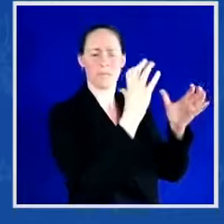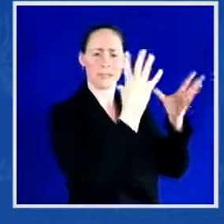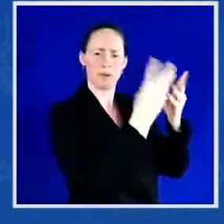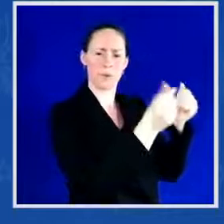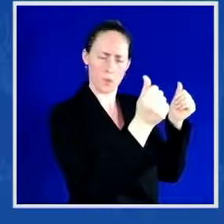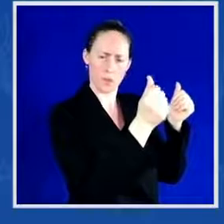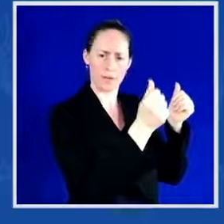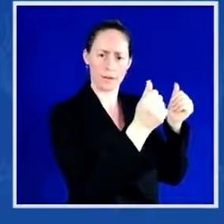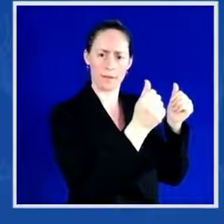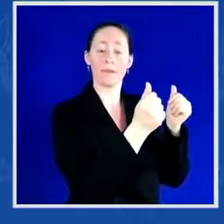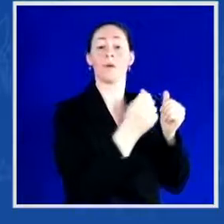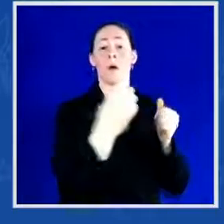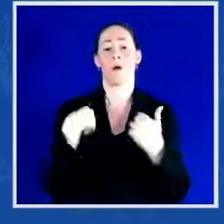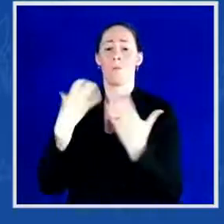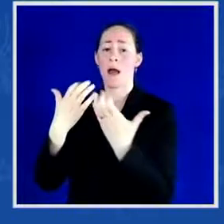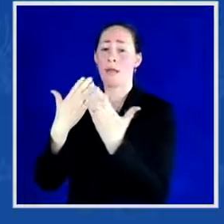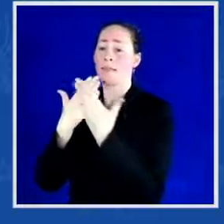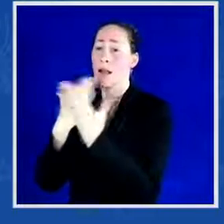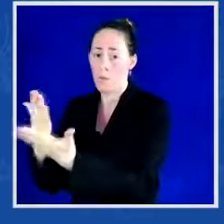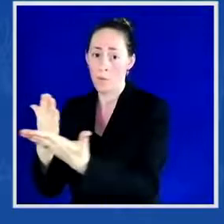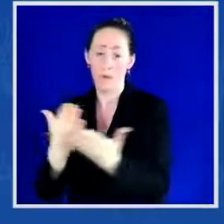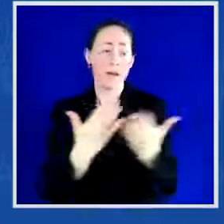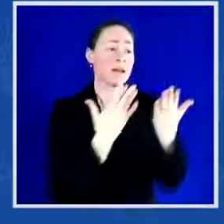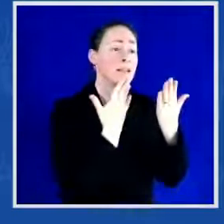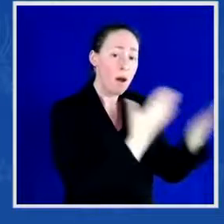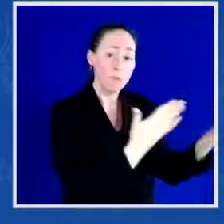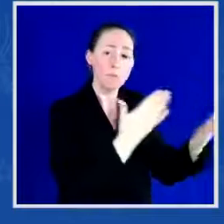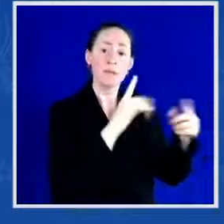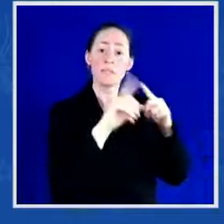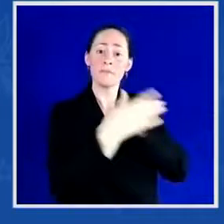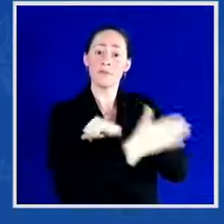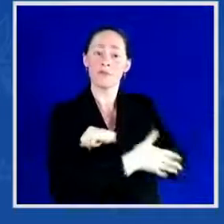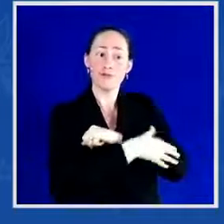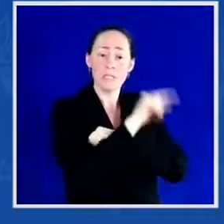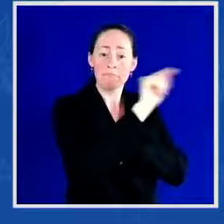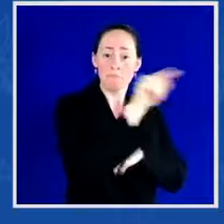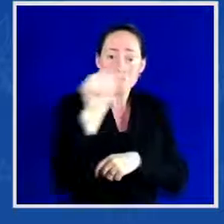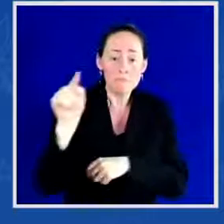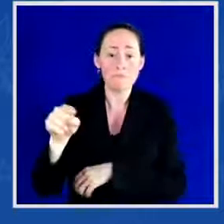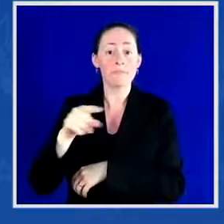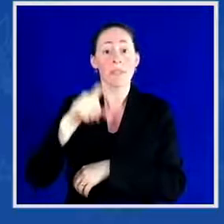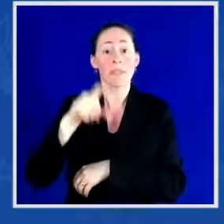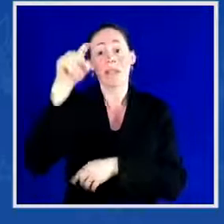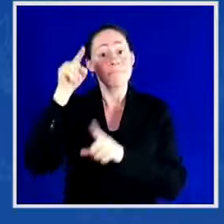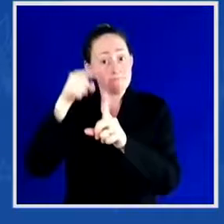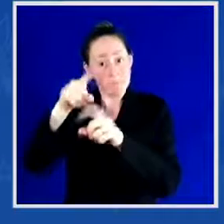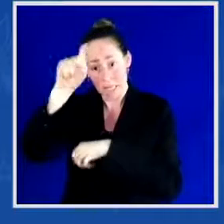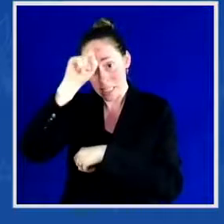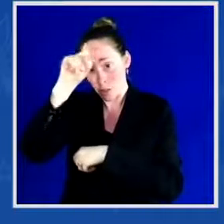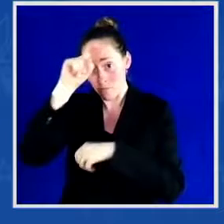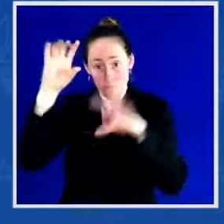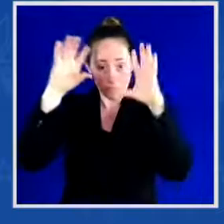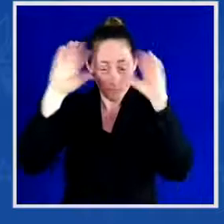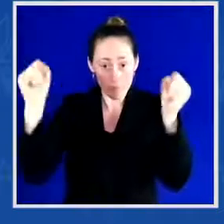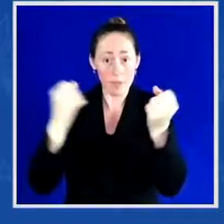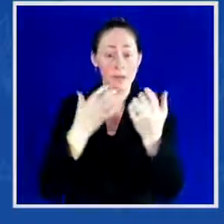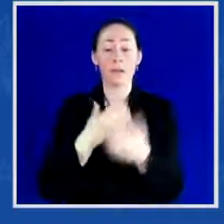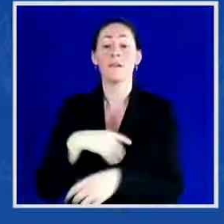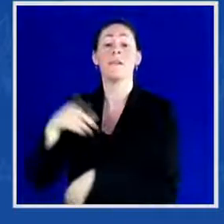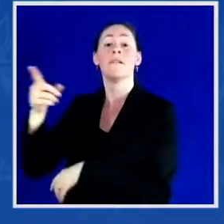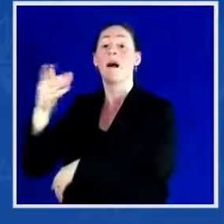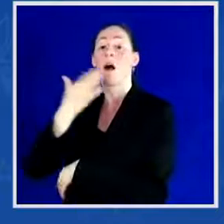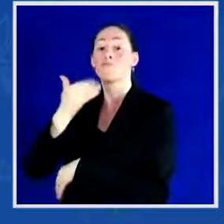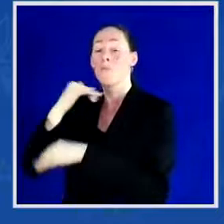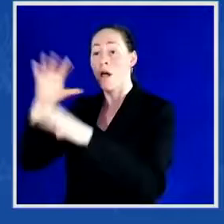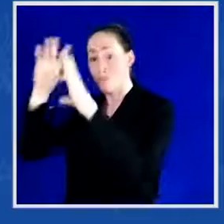and the senior Egyptian officials who played such a critical role in this diplomacy. I also appreciate the contributions of